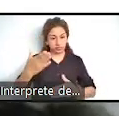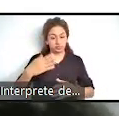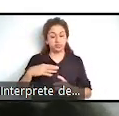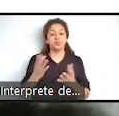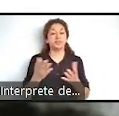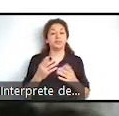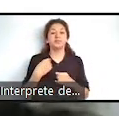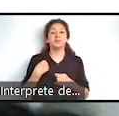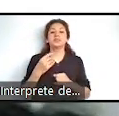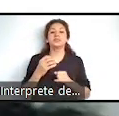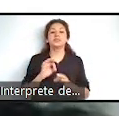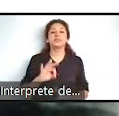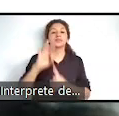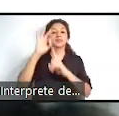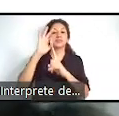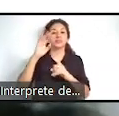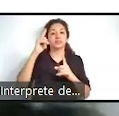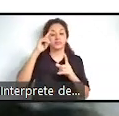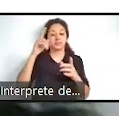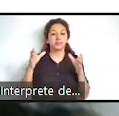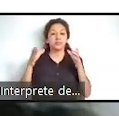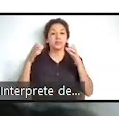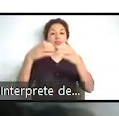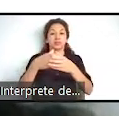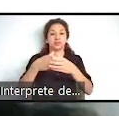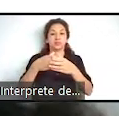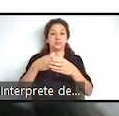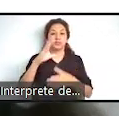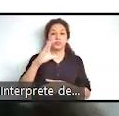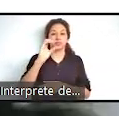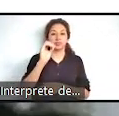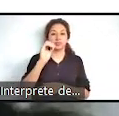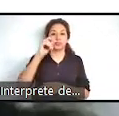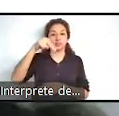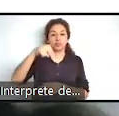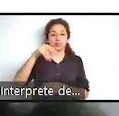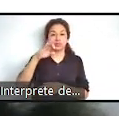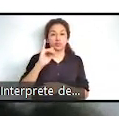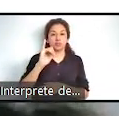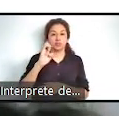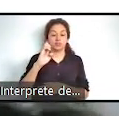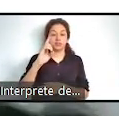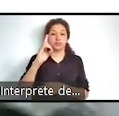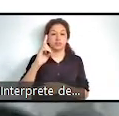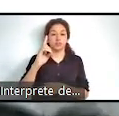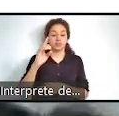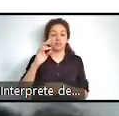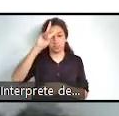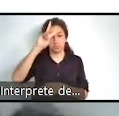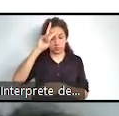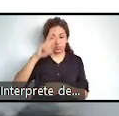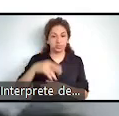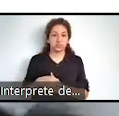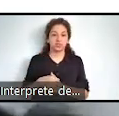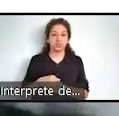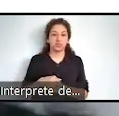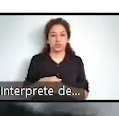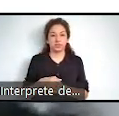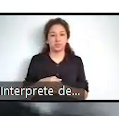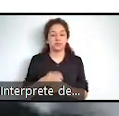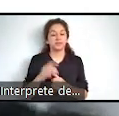country in peru especially from the national council of the